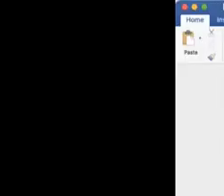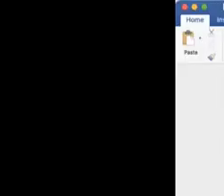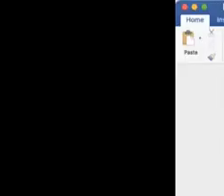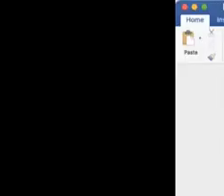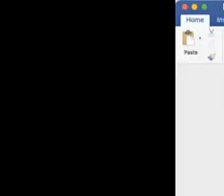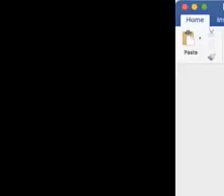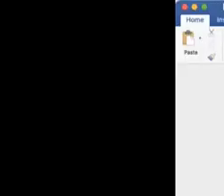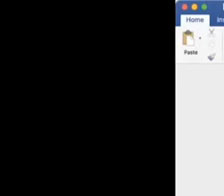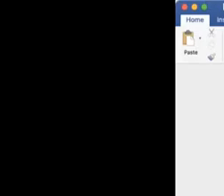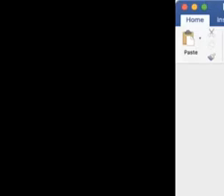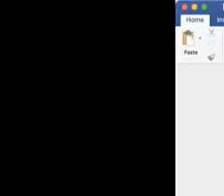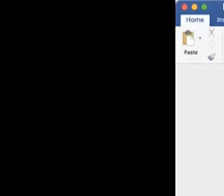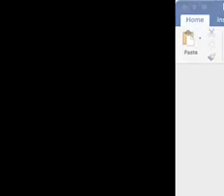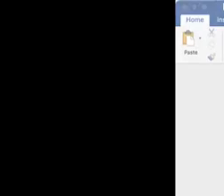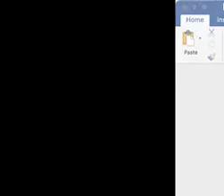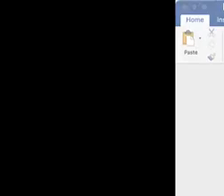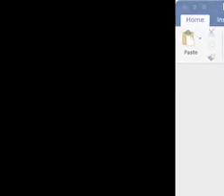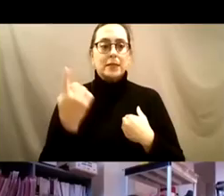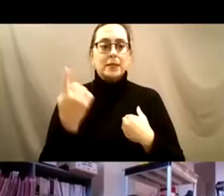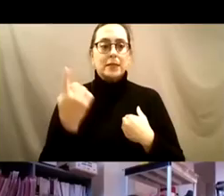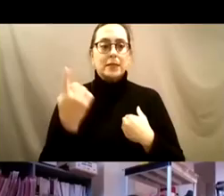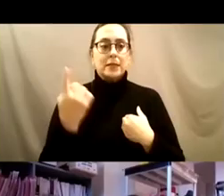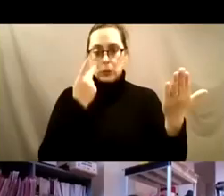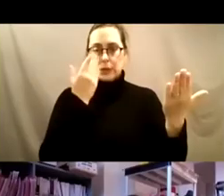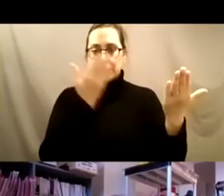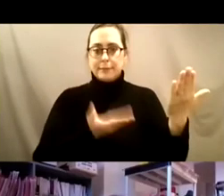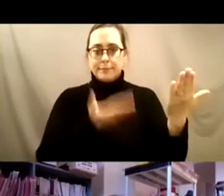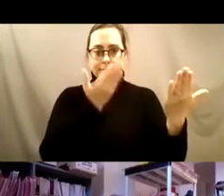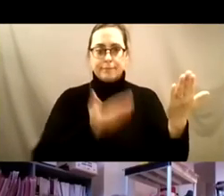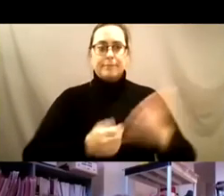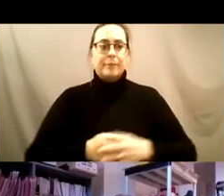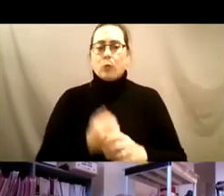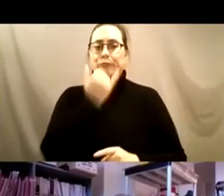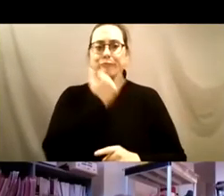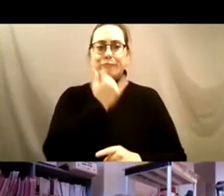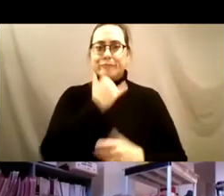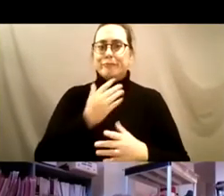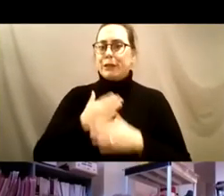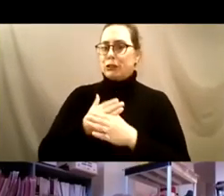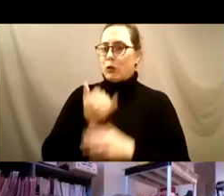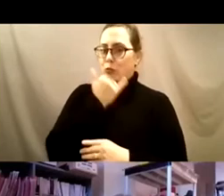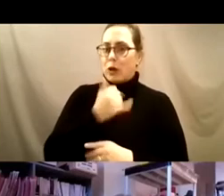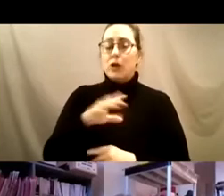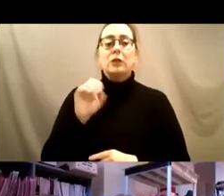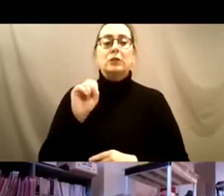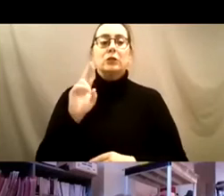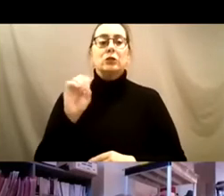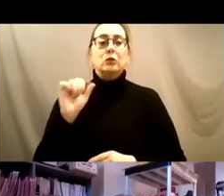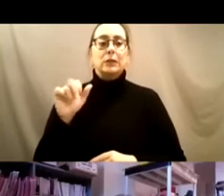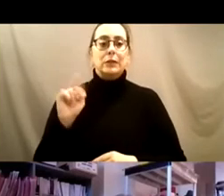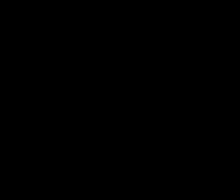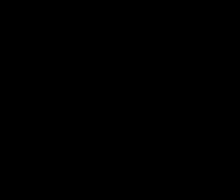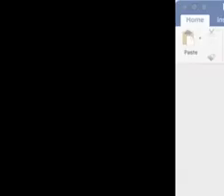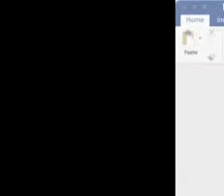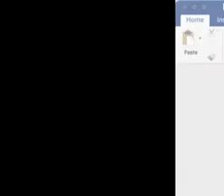someone to move? You can see here. Oh, that was the wrong one. I shared the wrong one. Okay, Susan Lambert